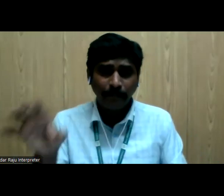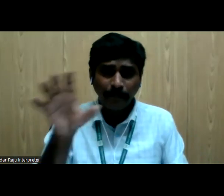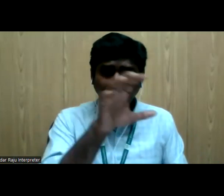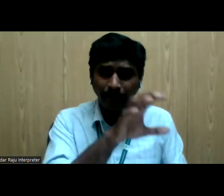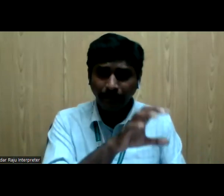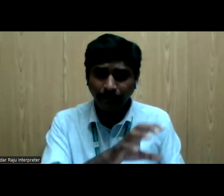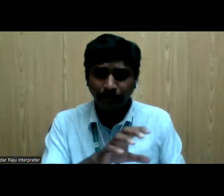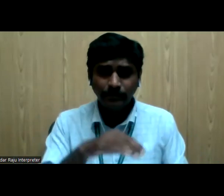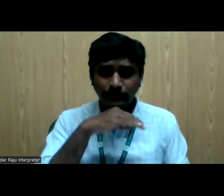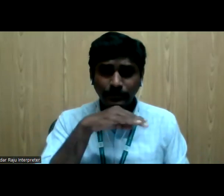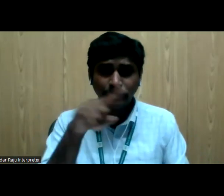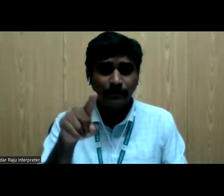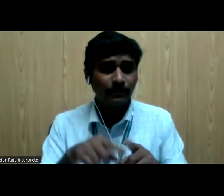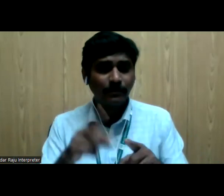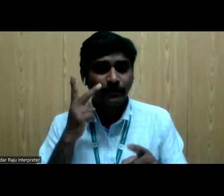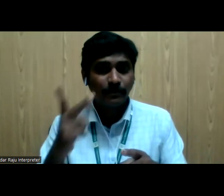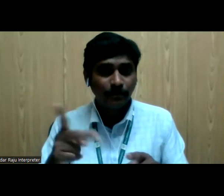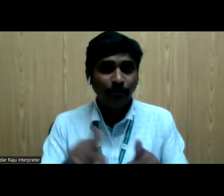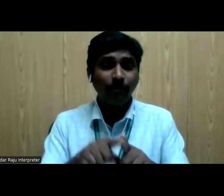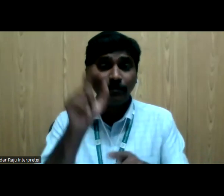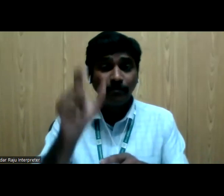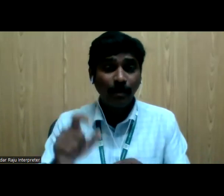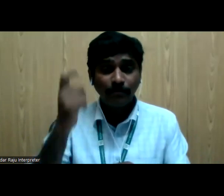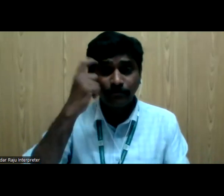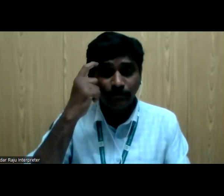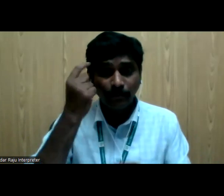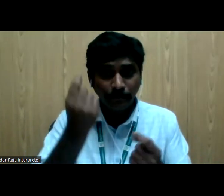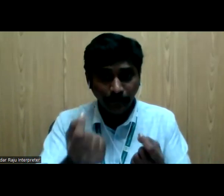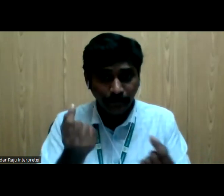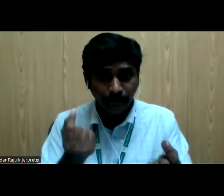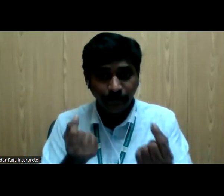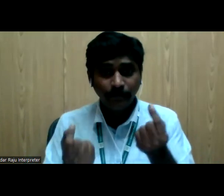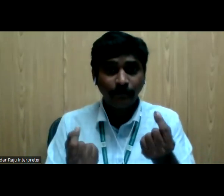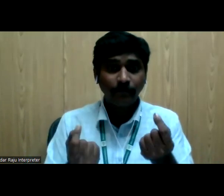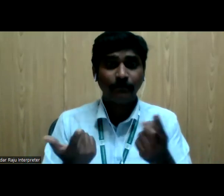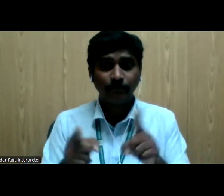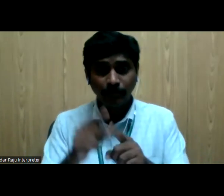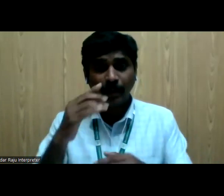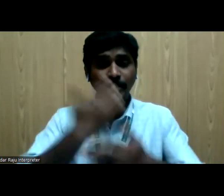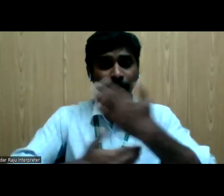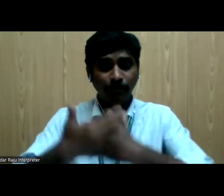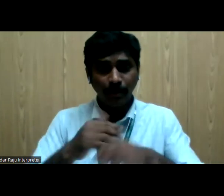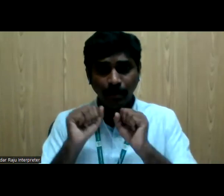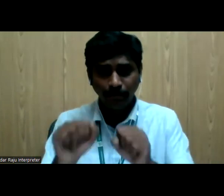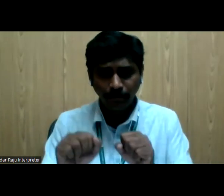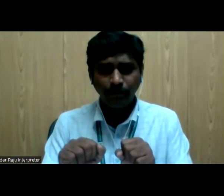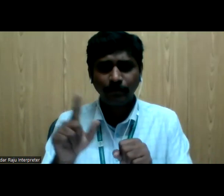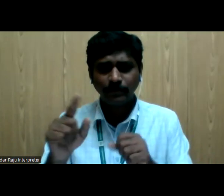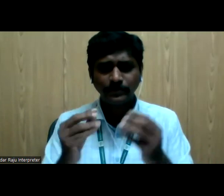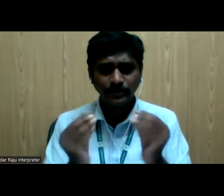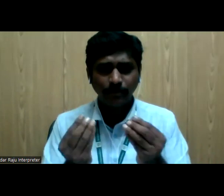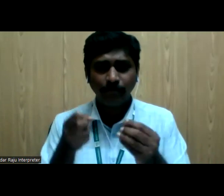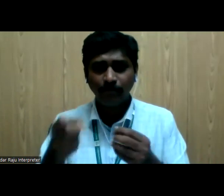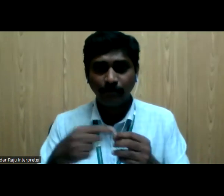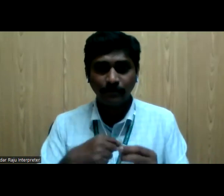with improving the quality of life of a person with intellectual disability as well. And these are things which give